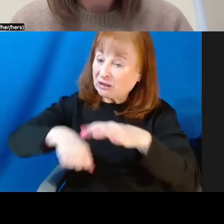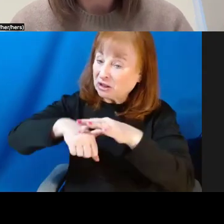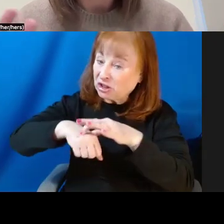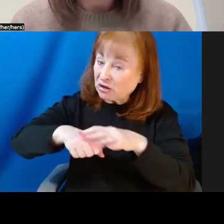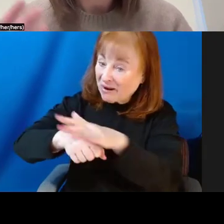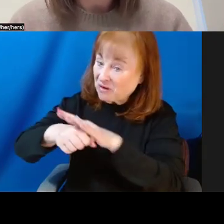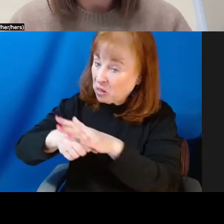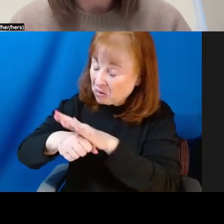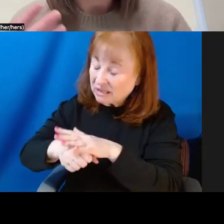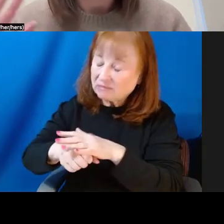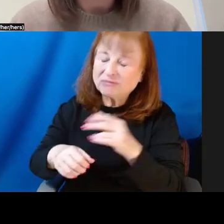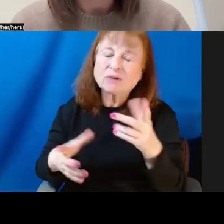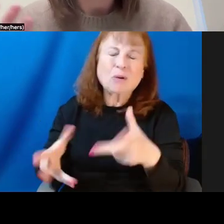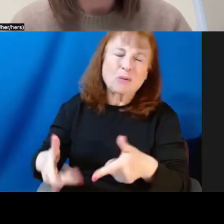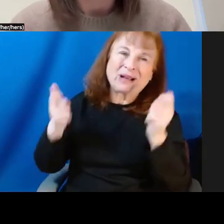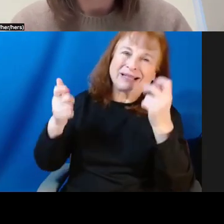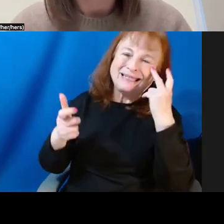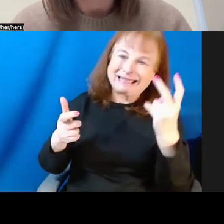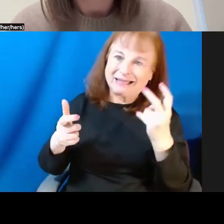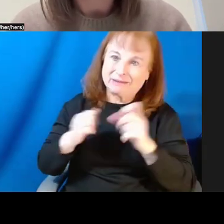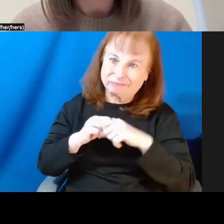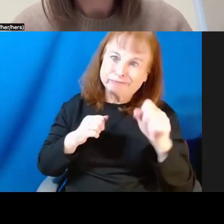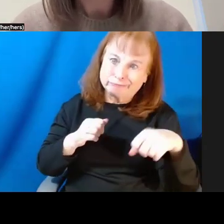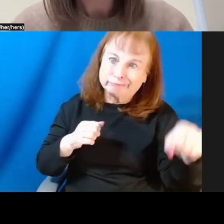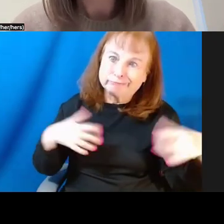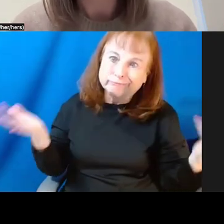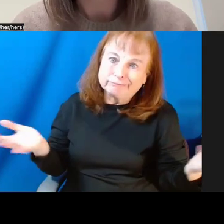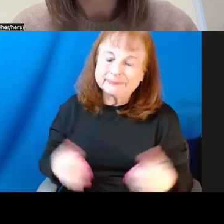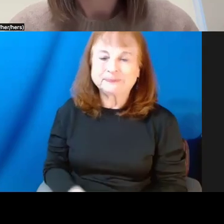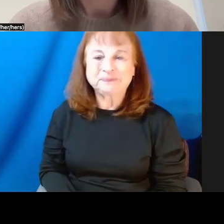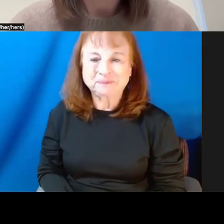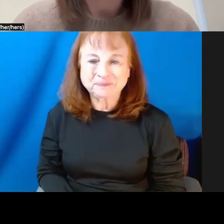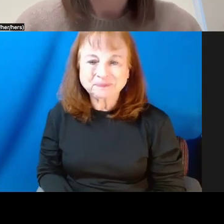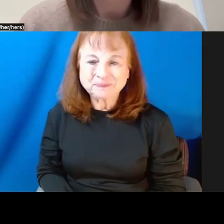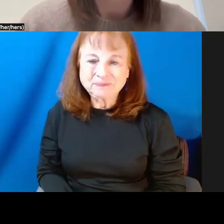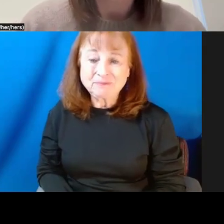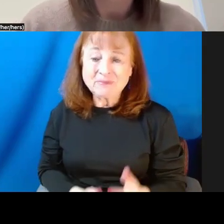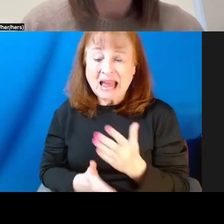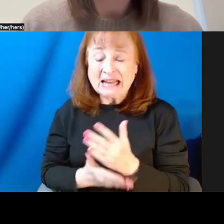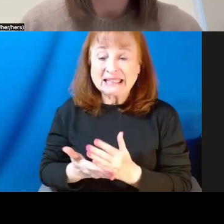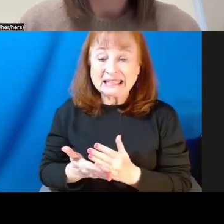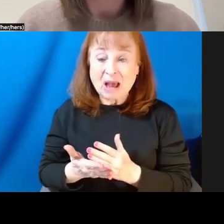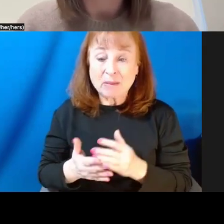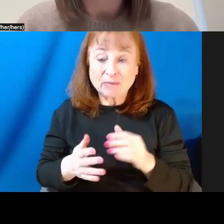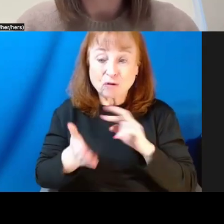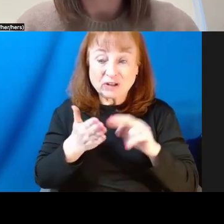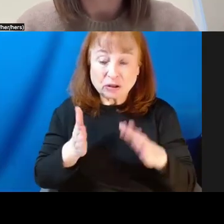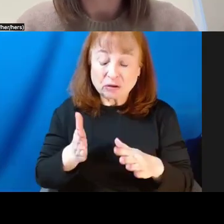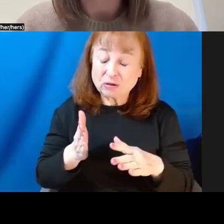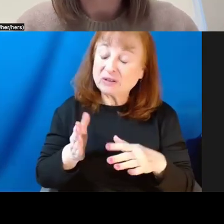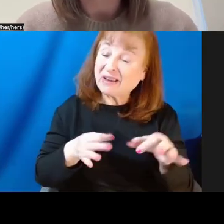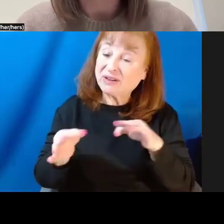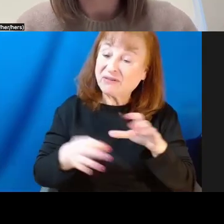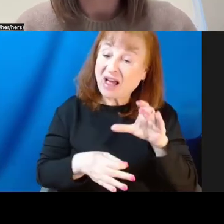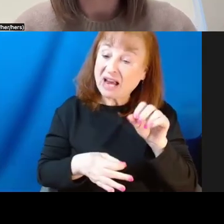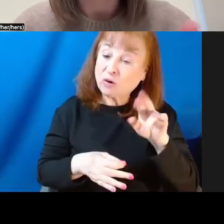location. And you can quickly see how this could go on and on. Some researchers have defined core vocabulary as words